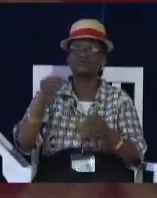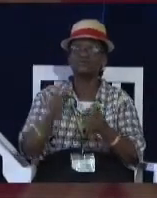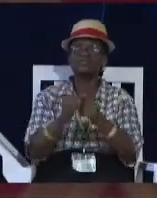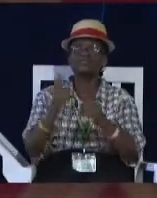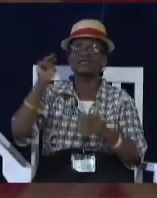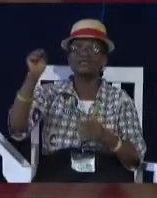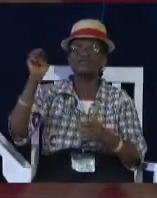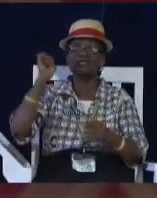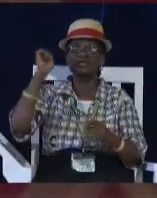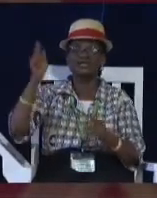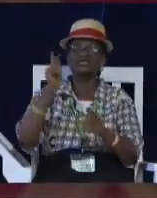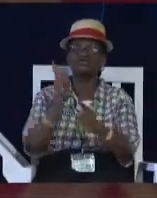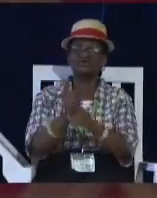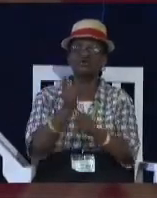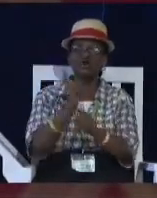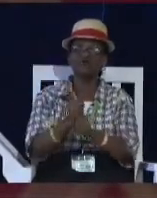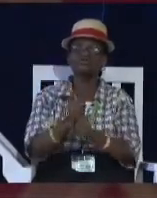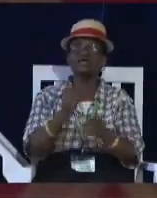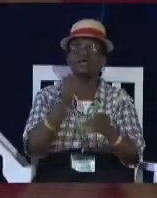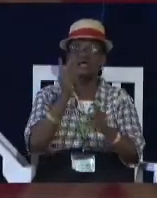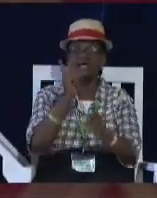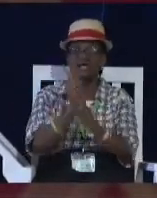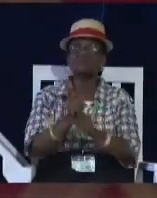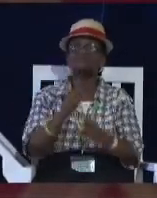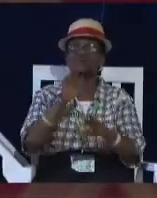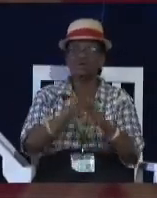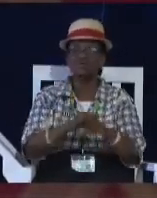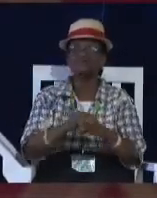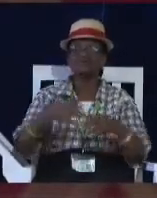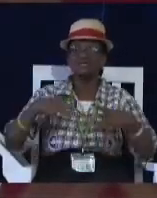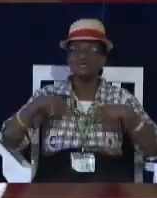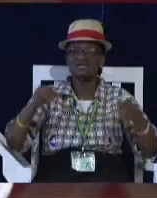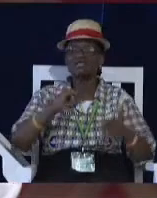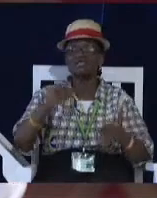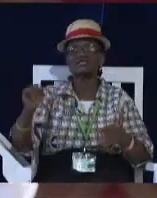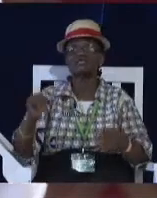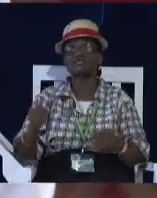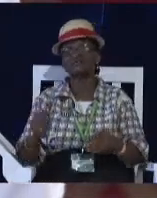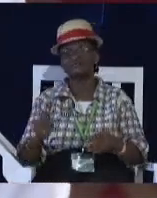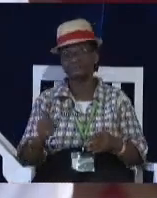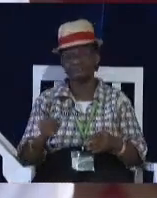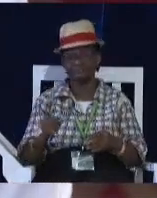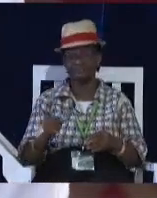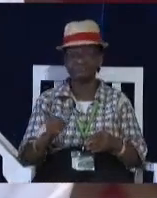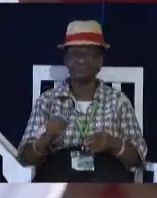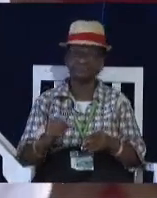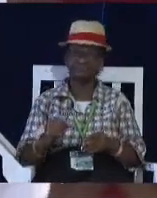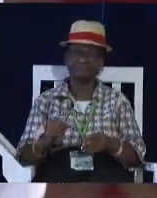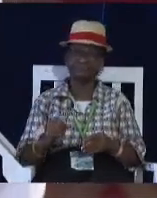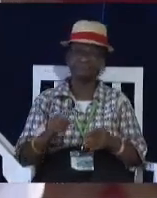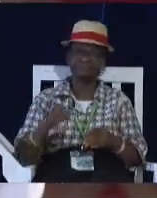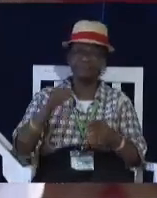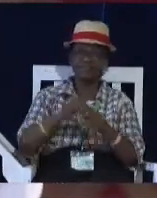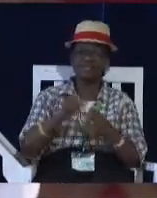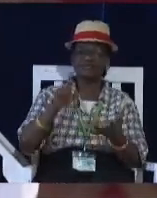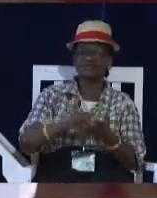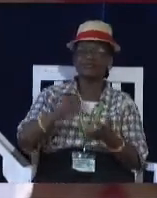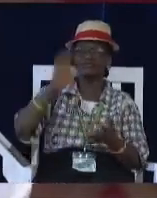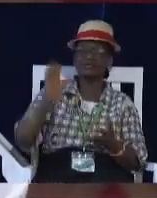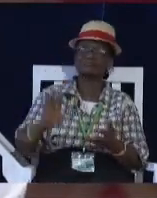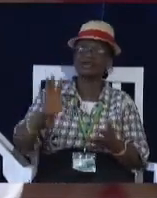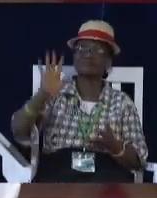He just kept on healing, healing. In Luke chapter 5,